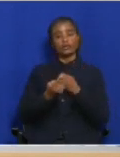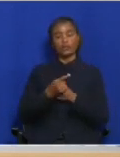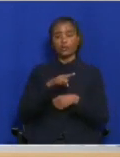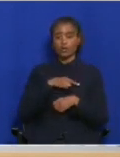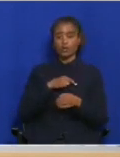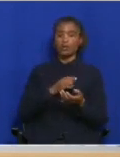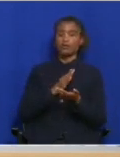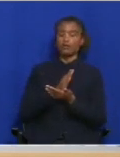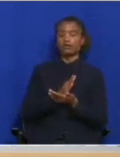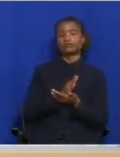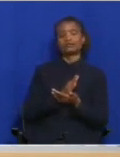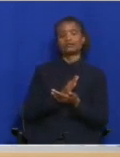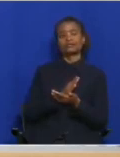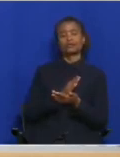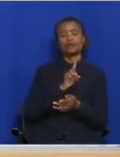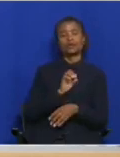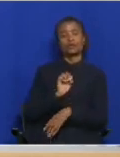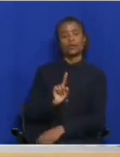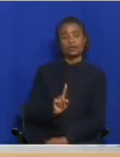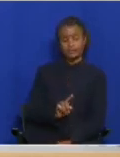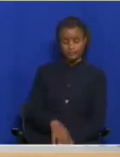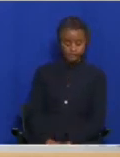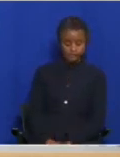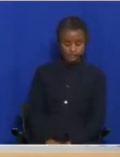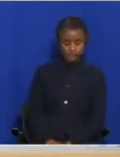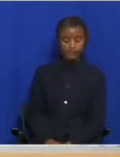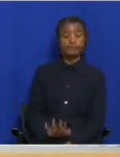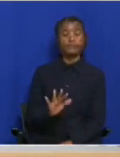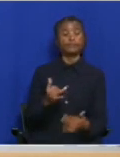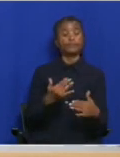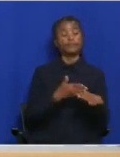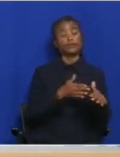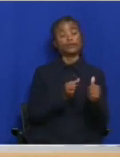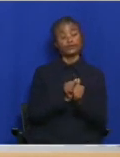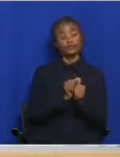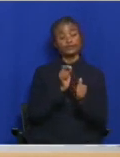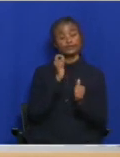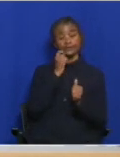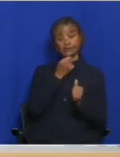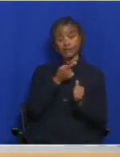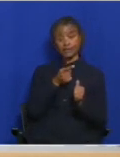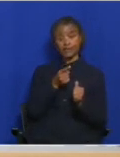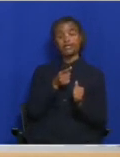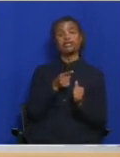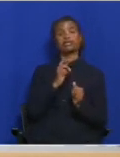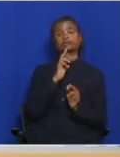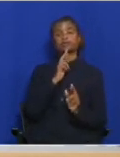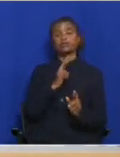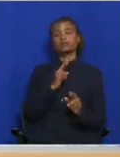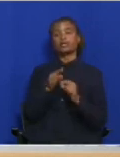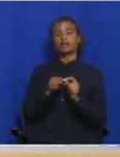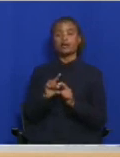So Chair, that's to respond to what my learned friend said regarding everything else other than the 15th of July